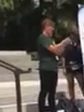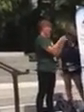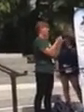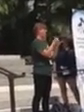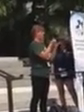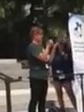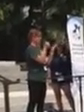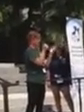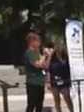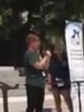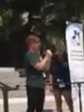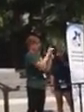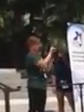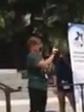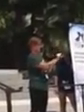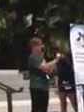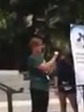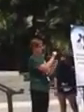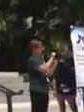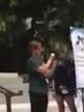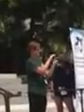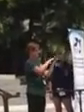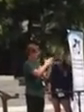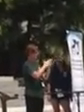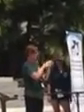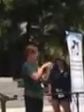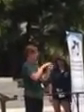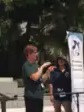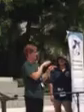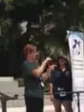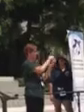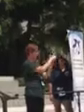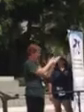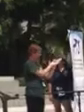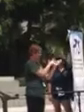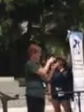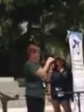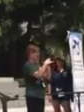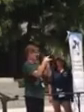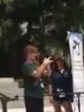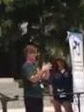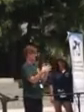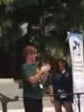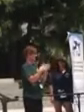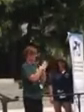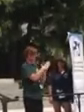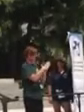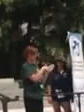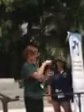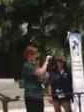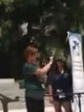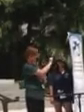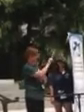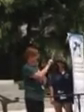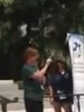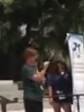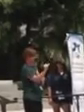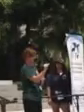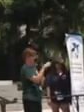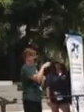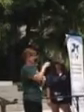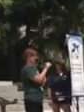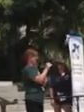community such as laws and leaders. For instance, the ADA and Ed